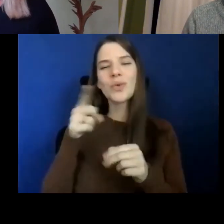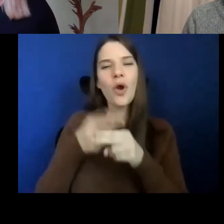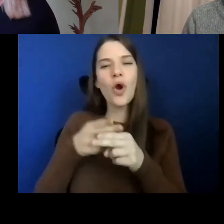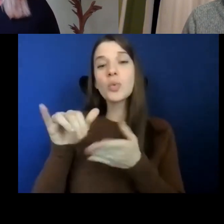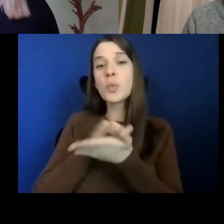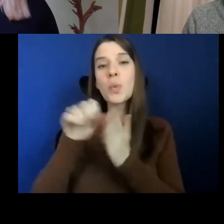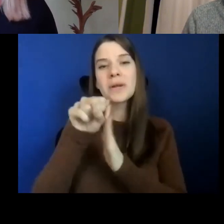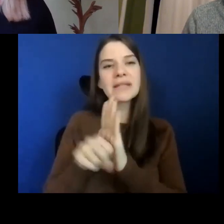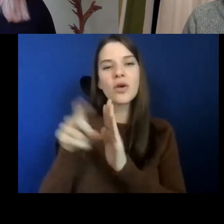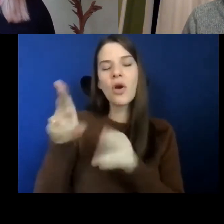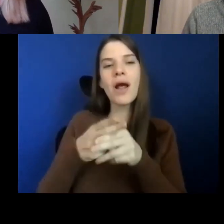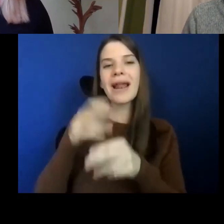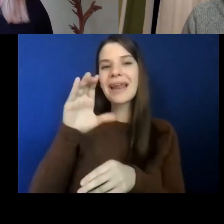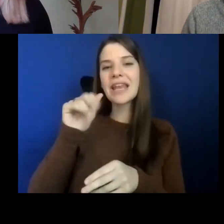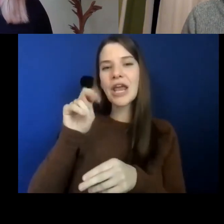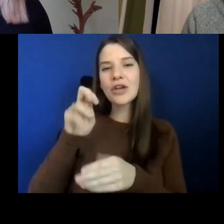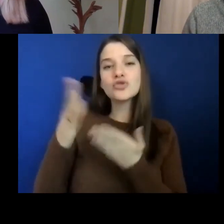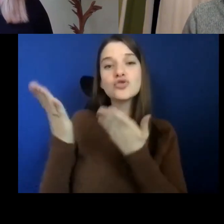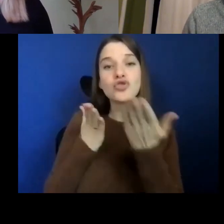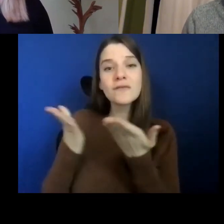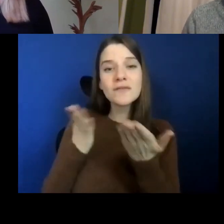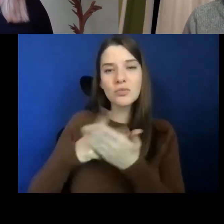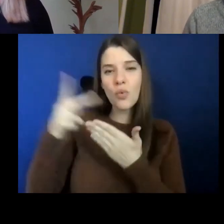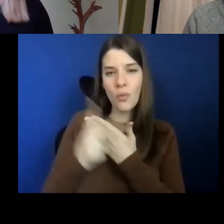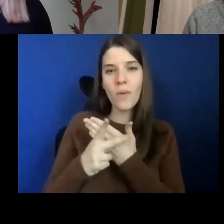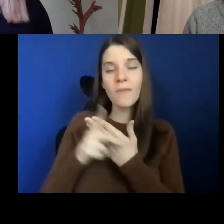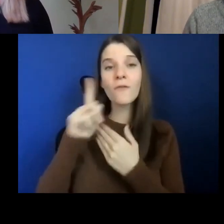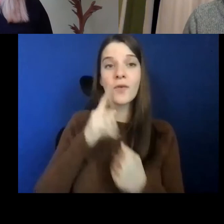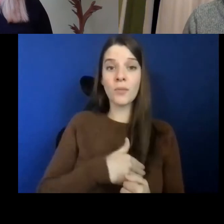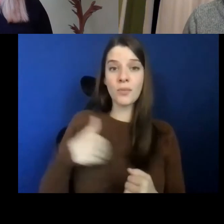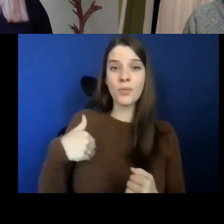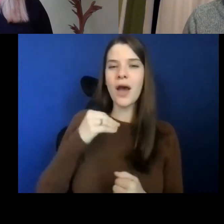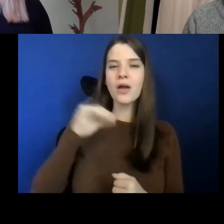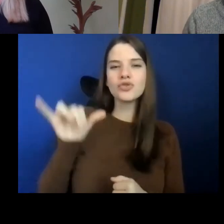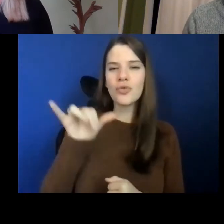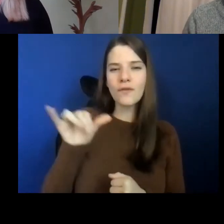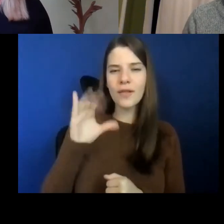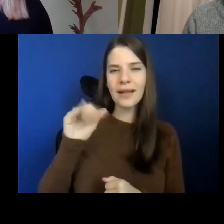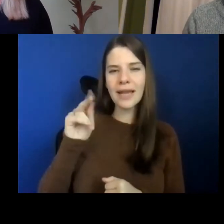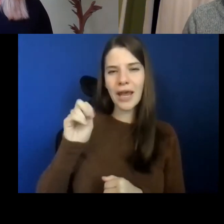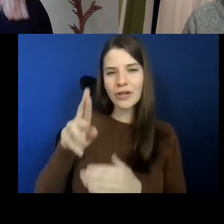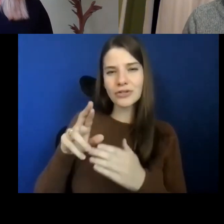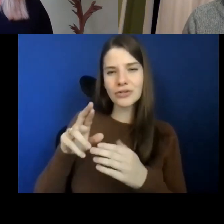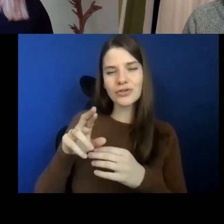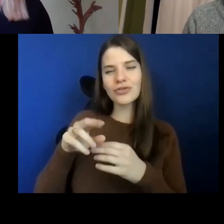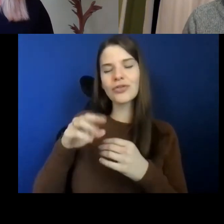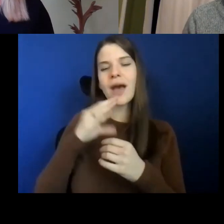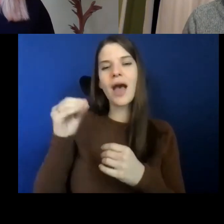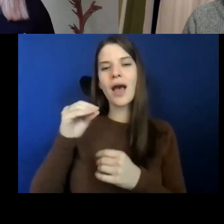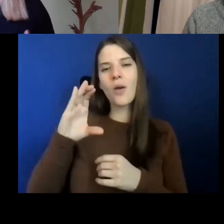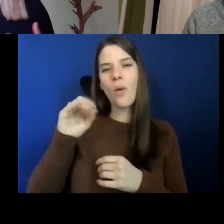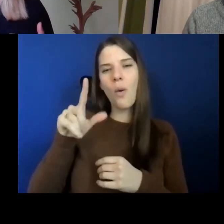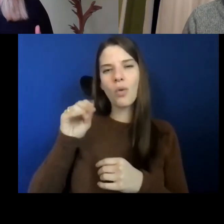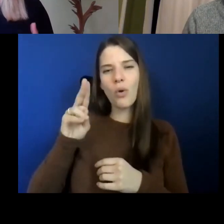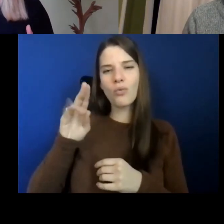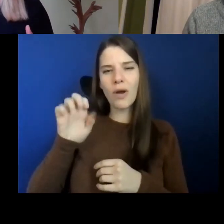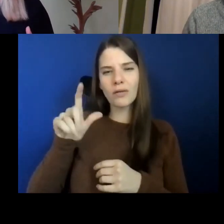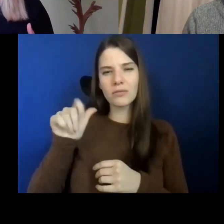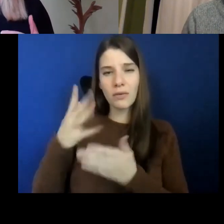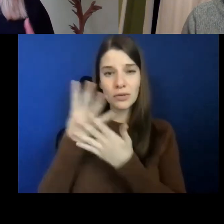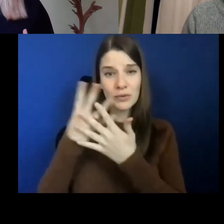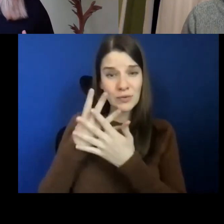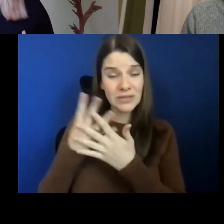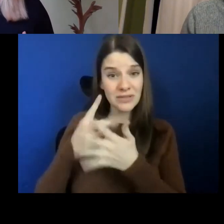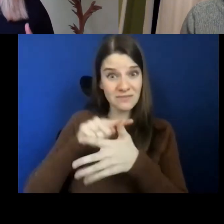York State, a cancer services program for breast and cervical cancer screening, as well as colorectal cancer screening, getting it